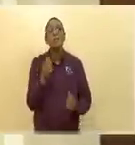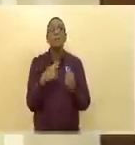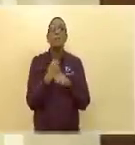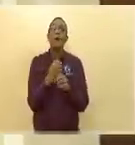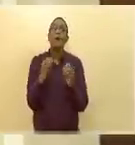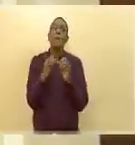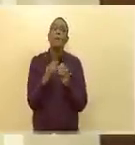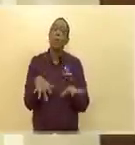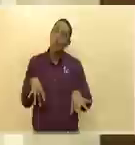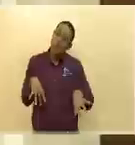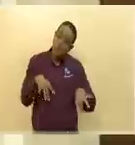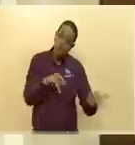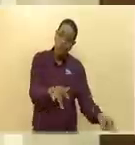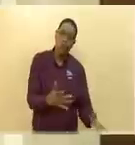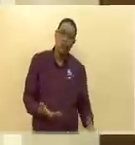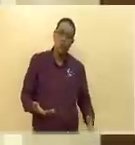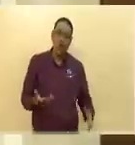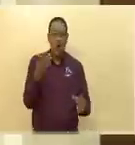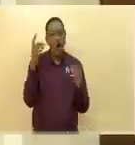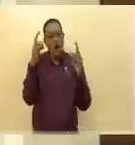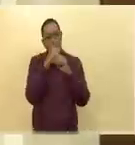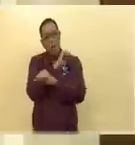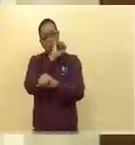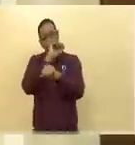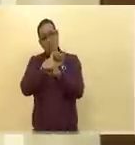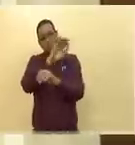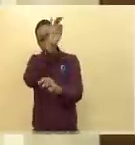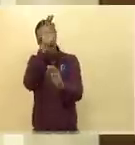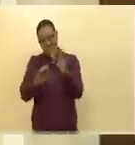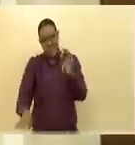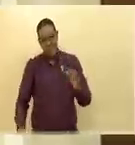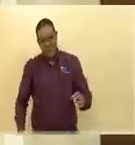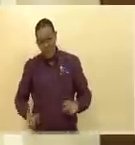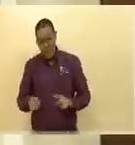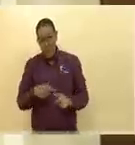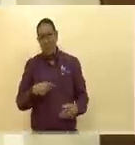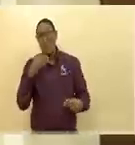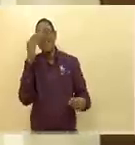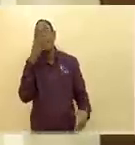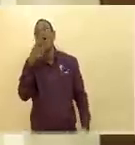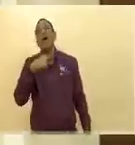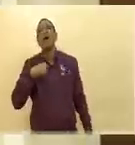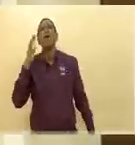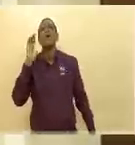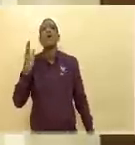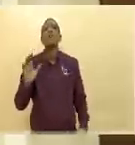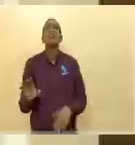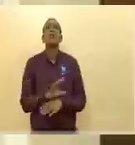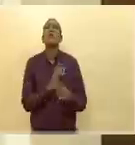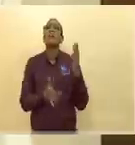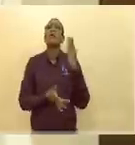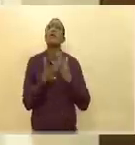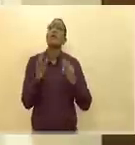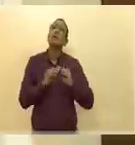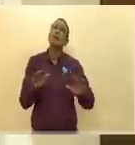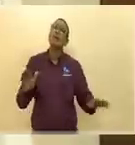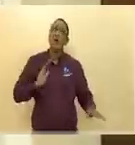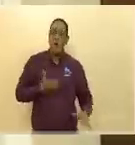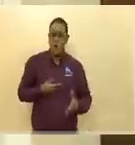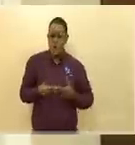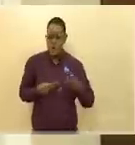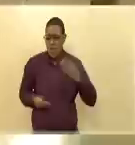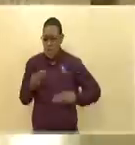complex tasks simpler. So when we say we're digitizing our